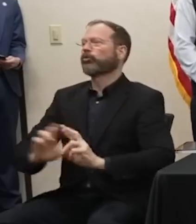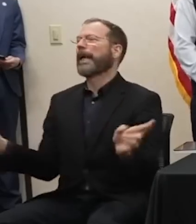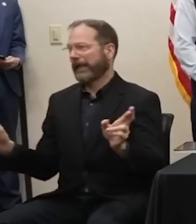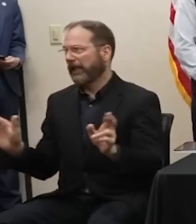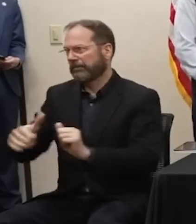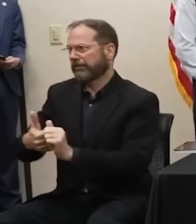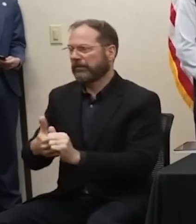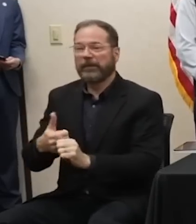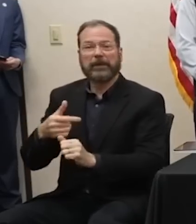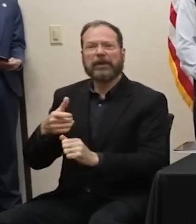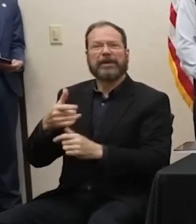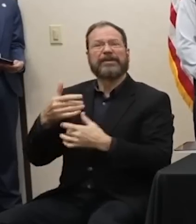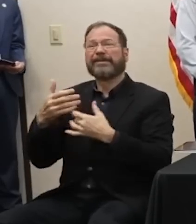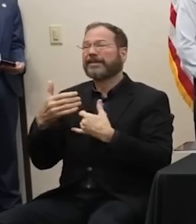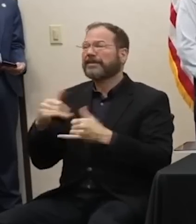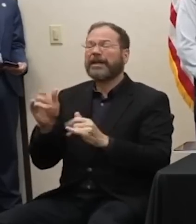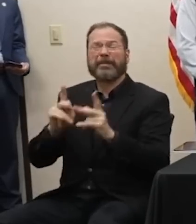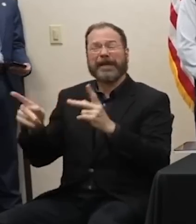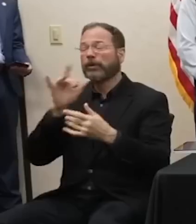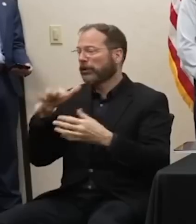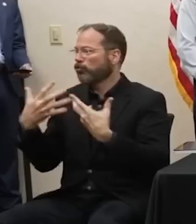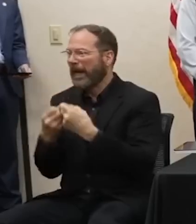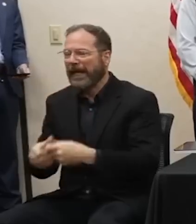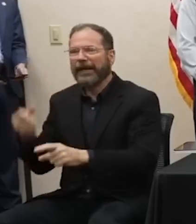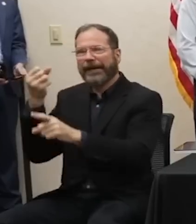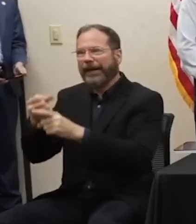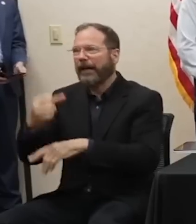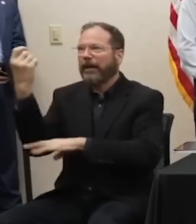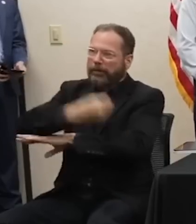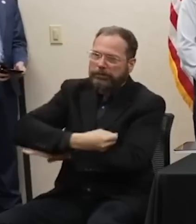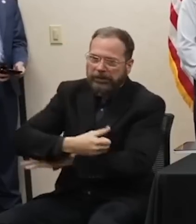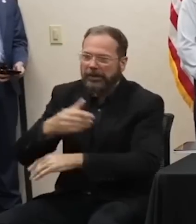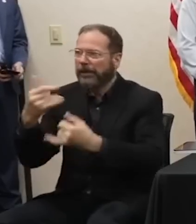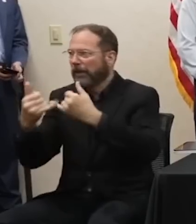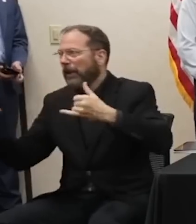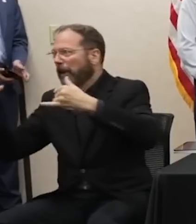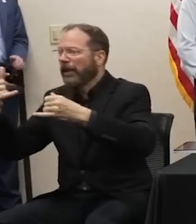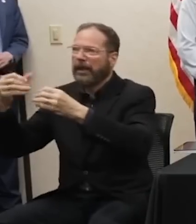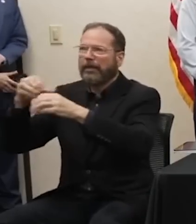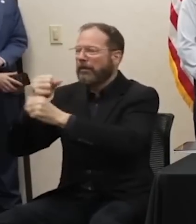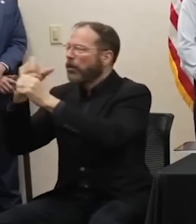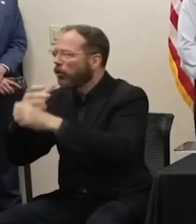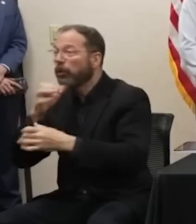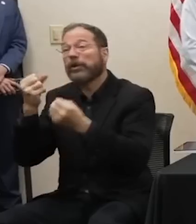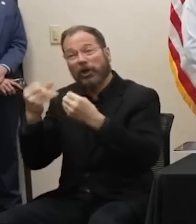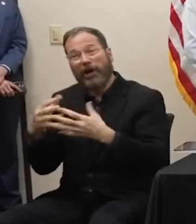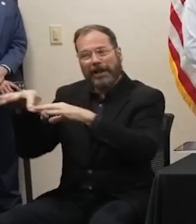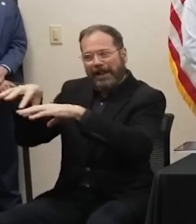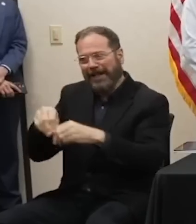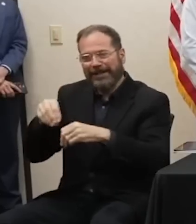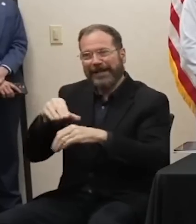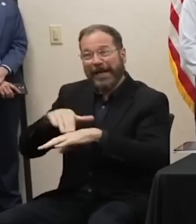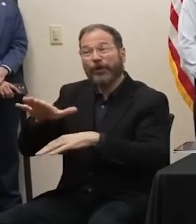I will tell you that won't stop people from having wrecks and hitting power lines and knocking down power lines and taking out transformers that could cause electricity outages at your